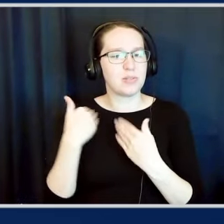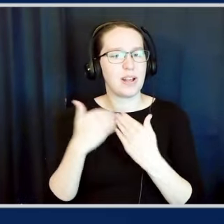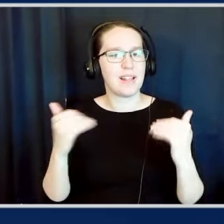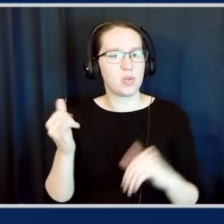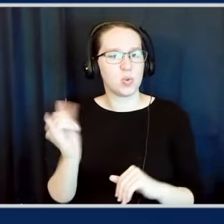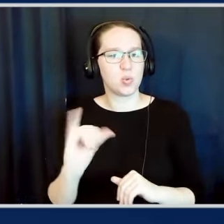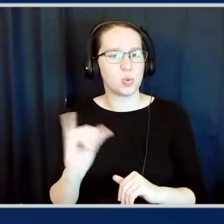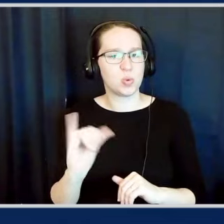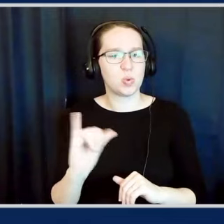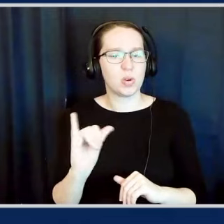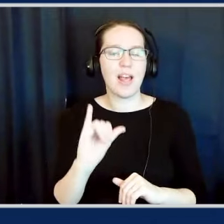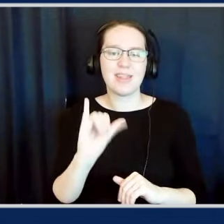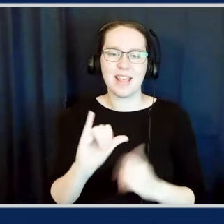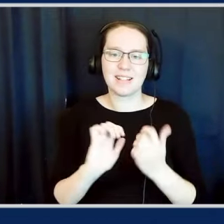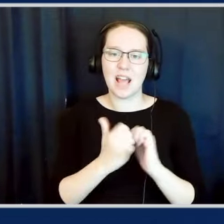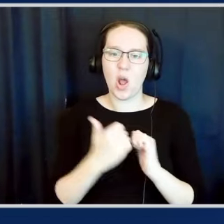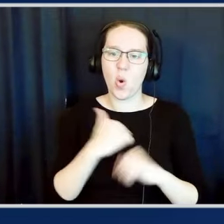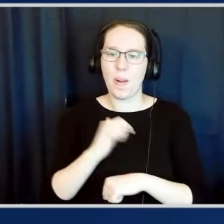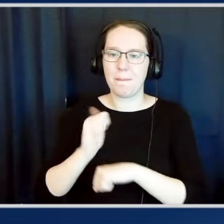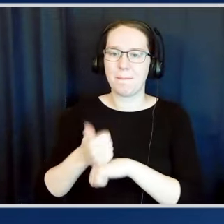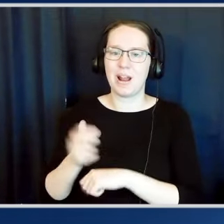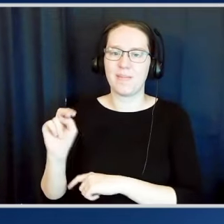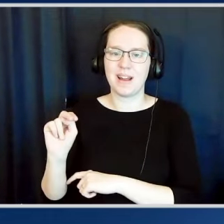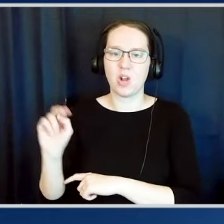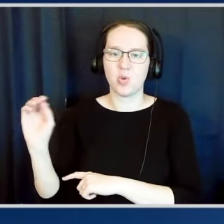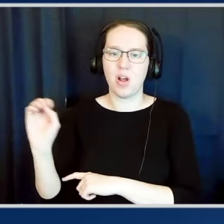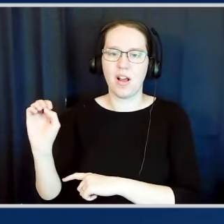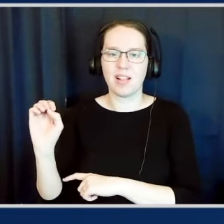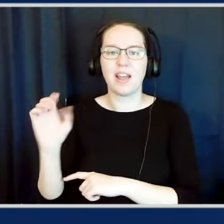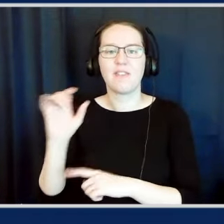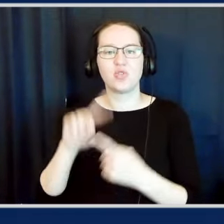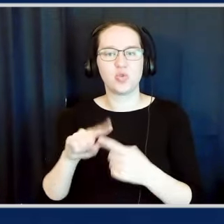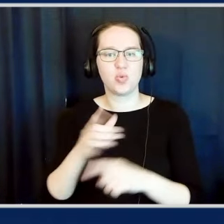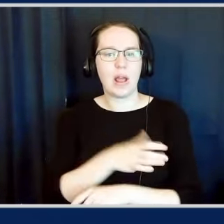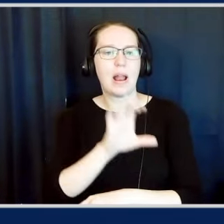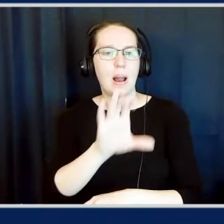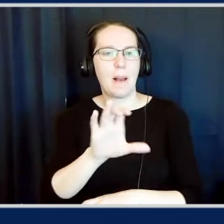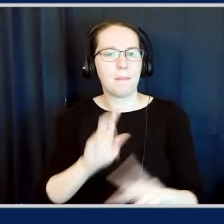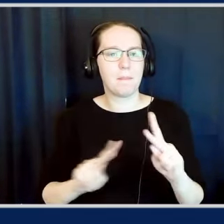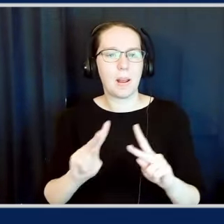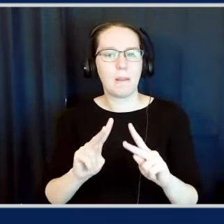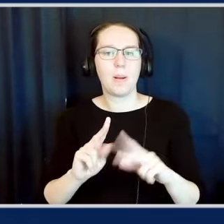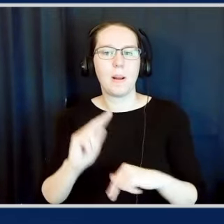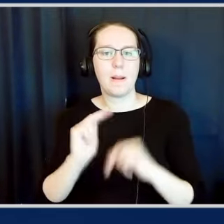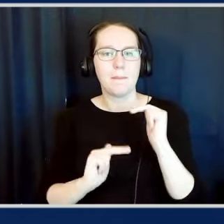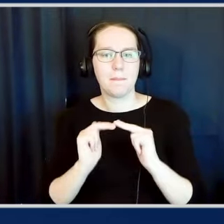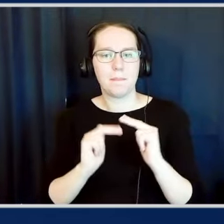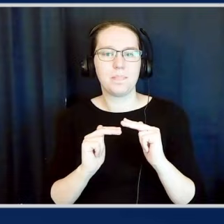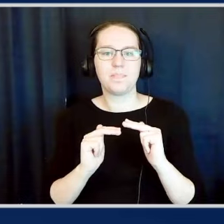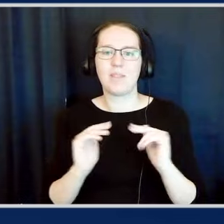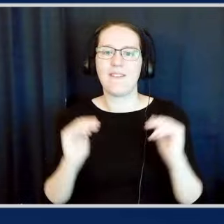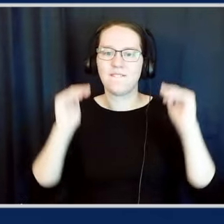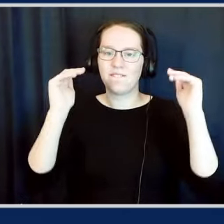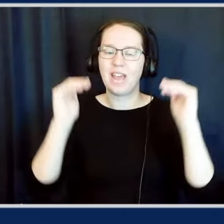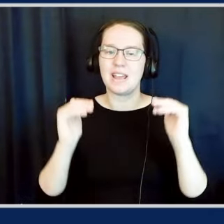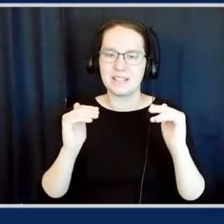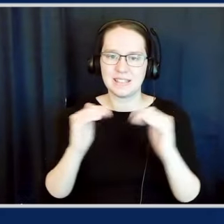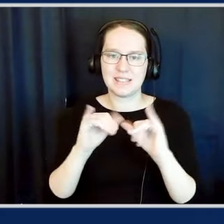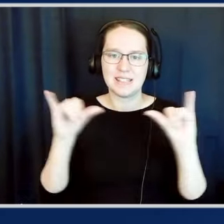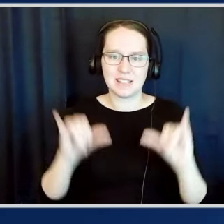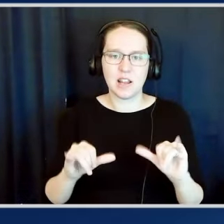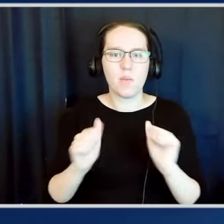how we built Nitro Enclaves, was really to enable customers to build these types of advanced systems with relative simplicity. Right?